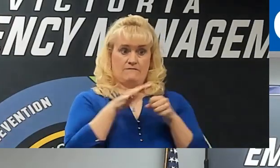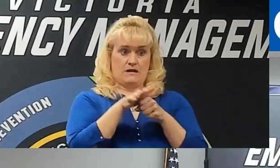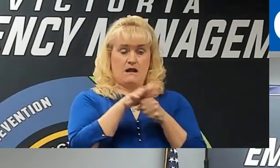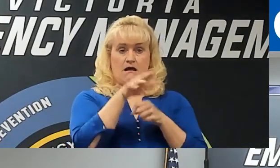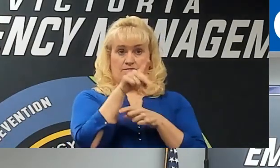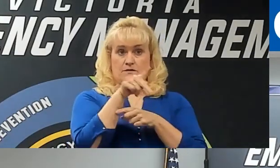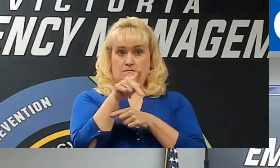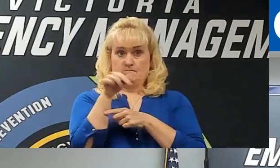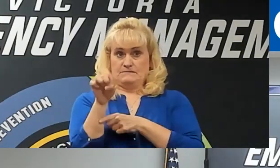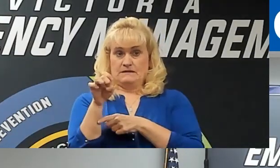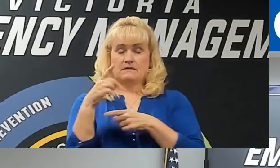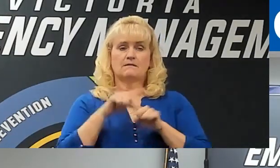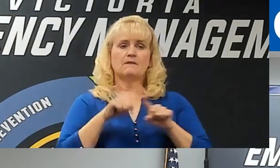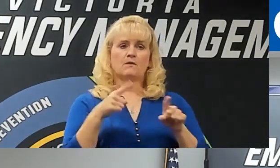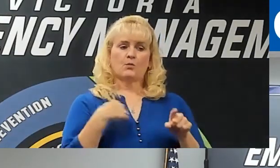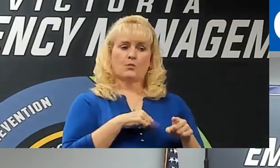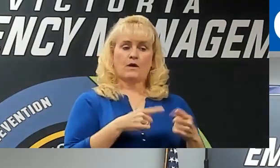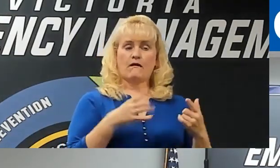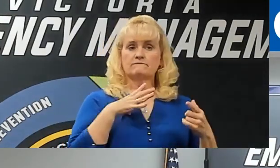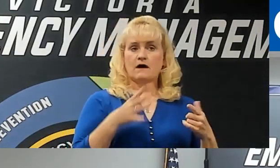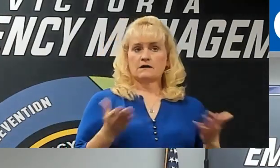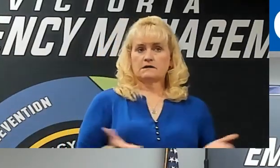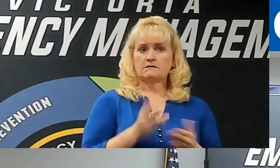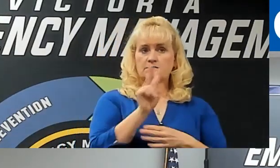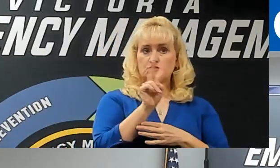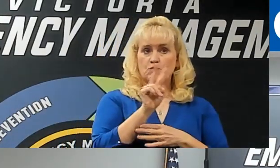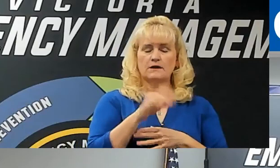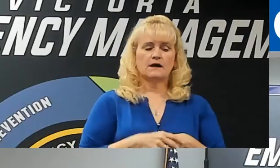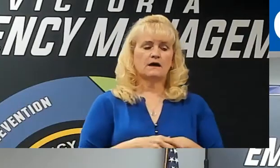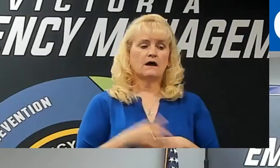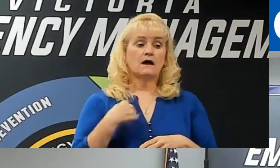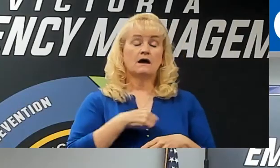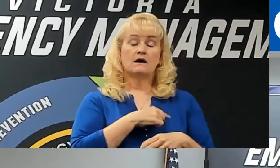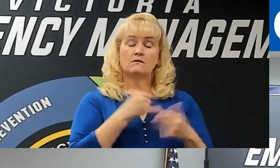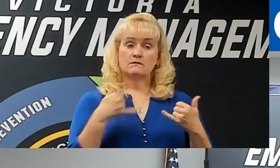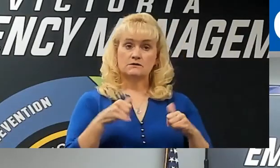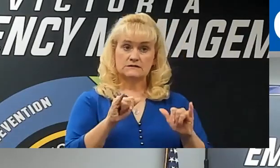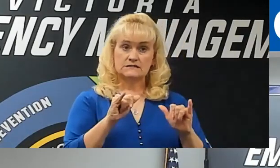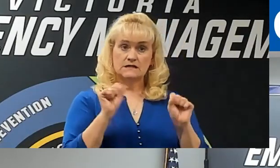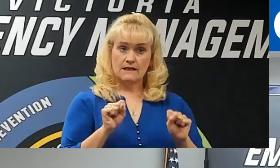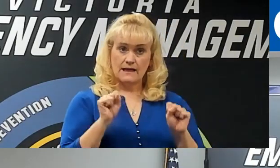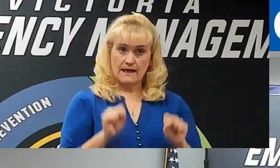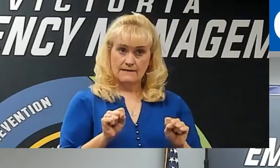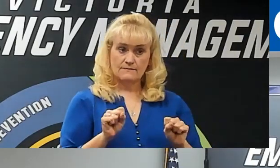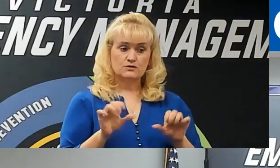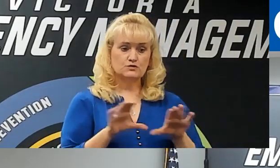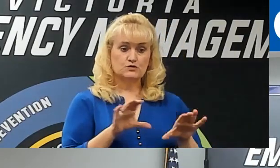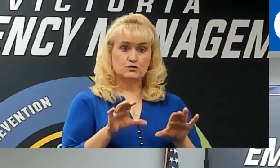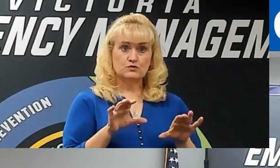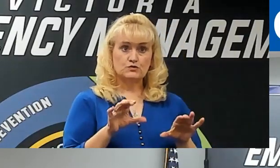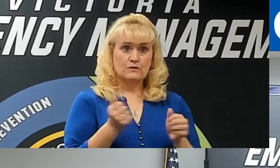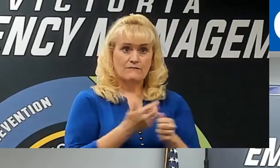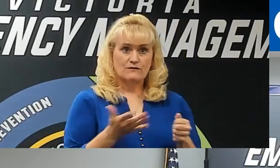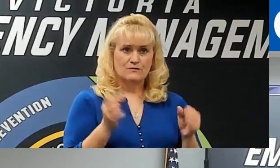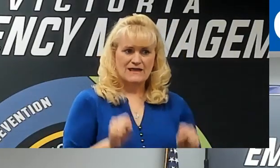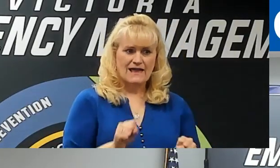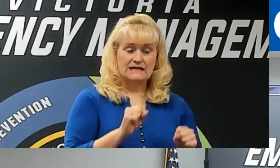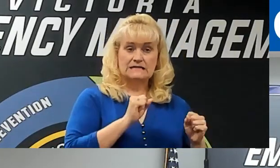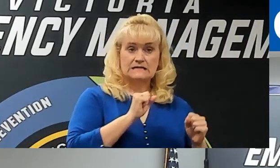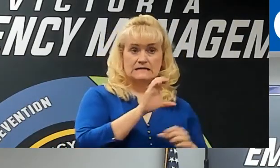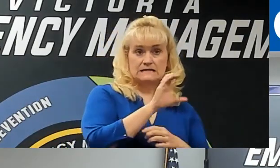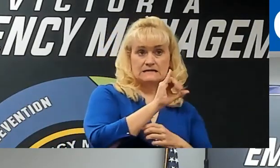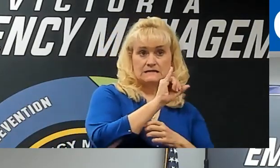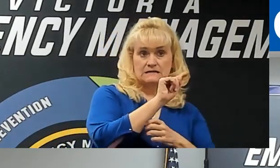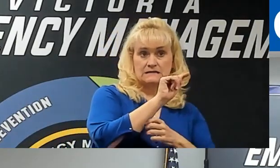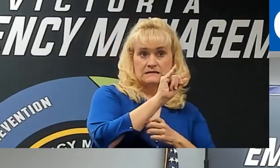equipment. We're okay from that standpoint. Our surge capacity, we're still able to do it. I can tell you right now that at Citizens Medical Center, I can't give